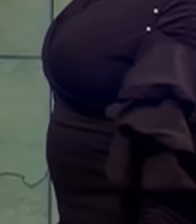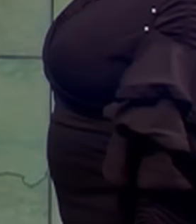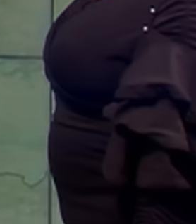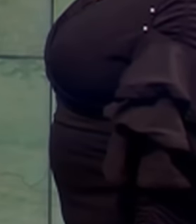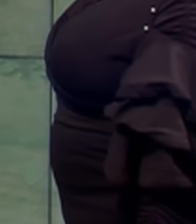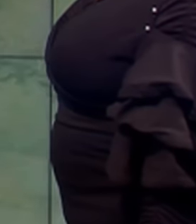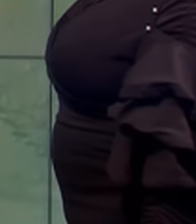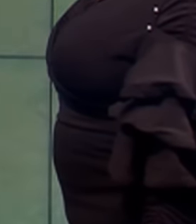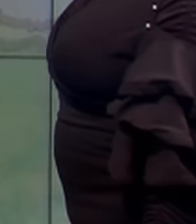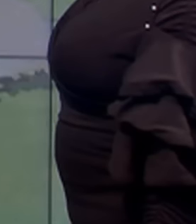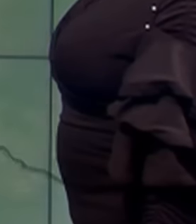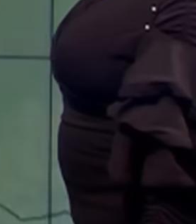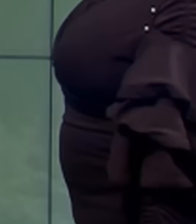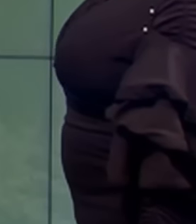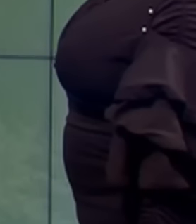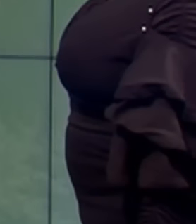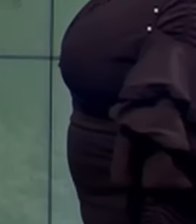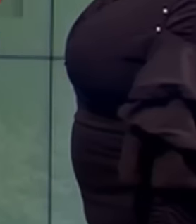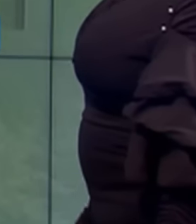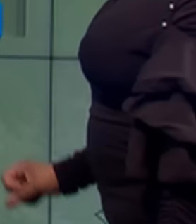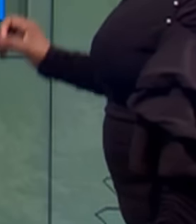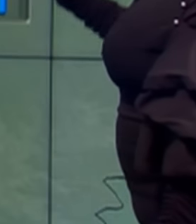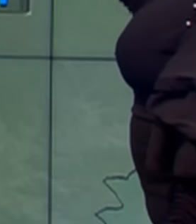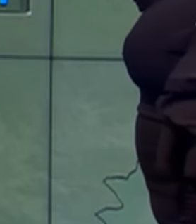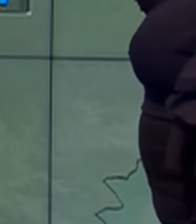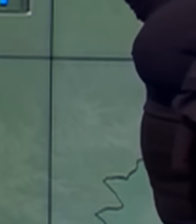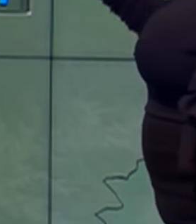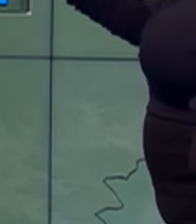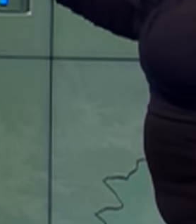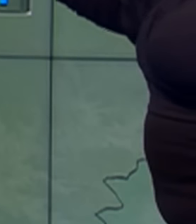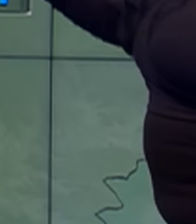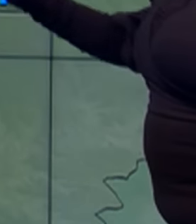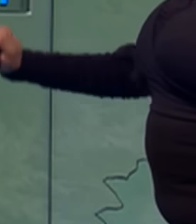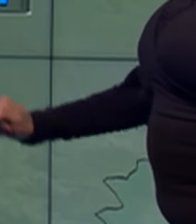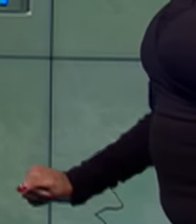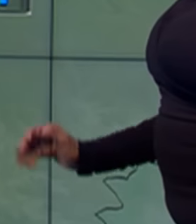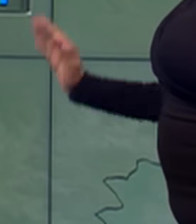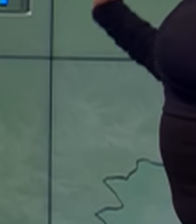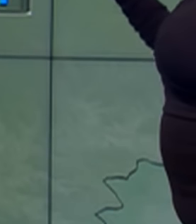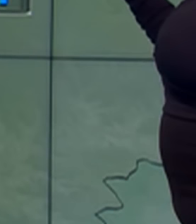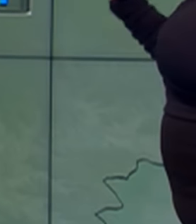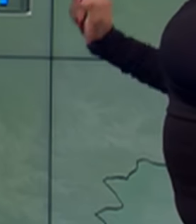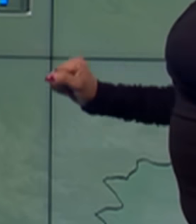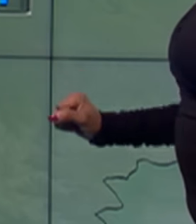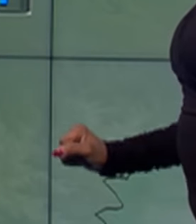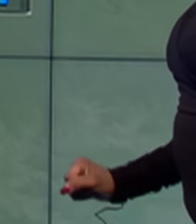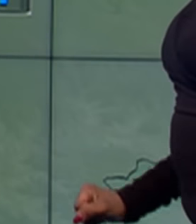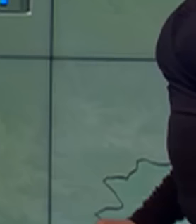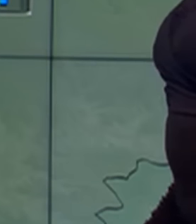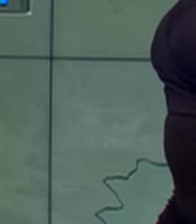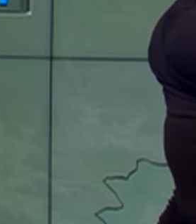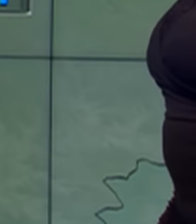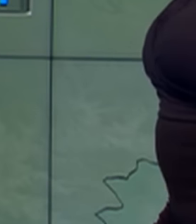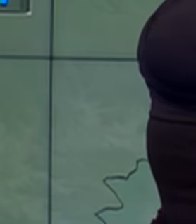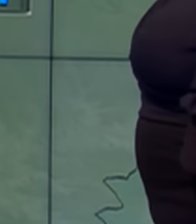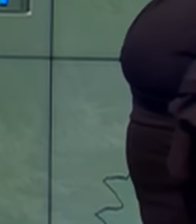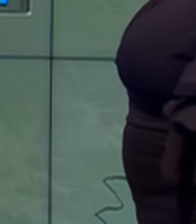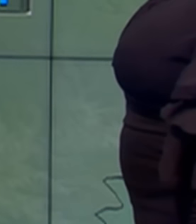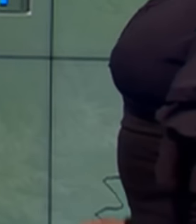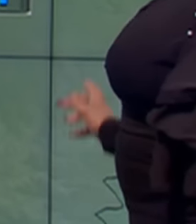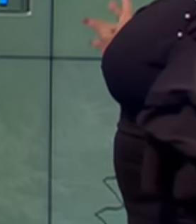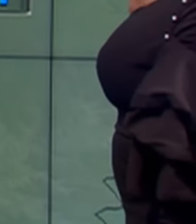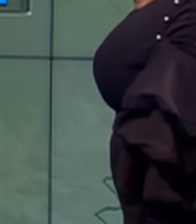o leng go la Freystata go sasa le gona go tlabe go ntše go tonya ga re lebelela gona Frankfurt re lebelela gona Kroonstad ga re lebelela gona wena o leng go la Bethlehem